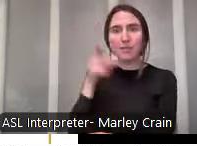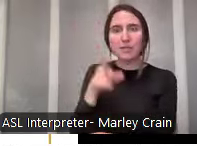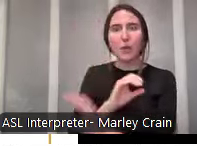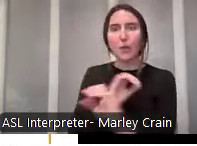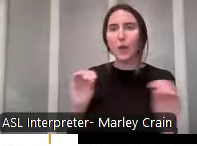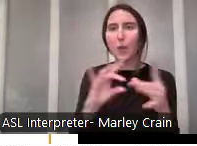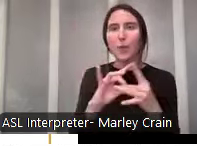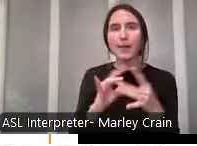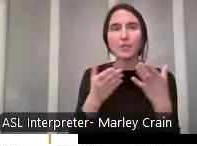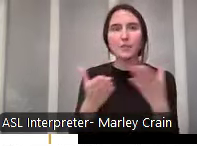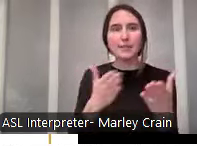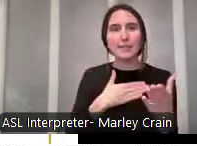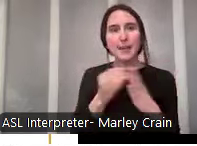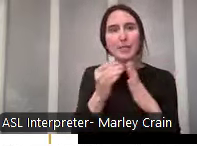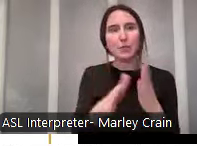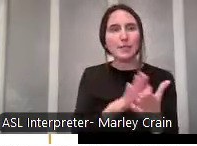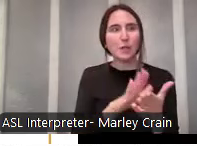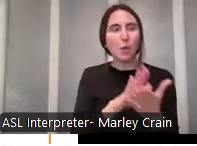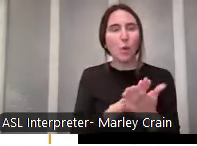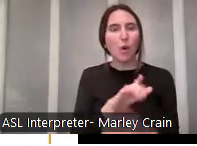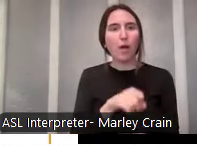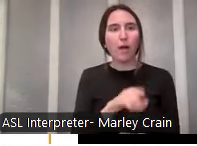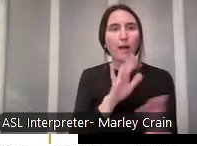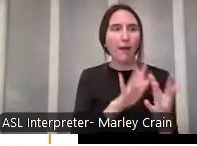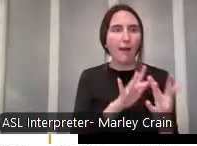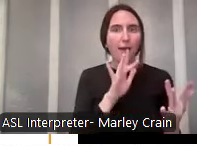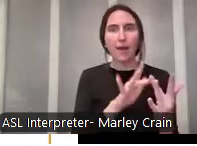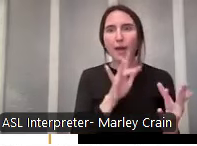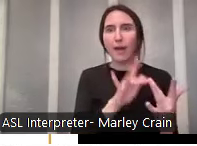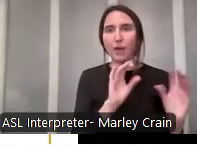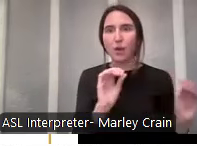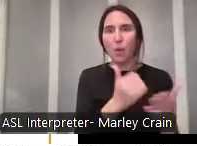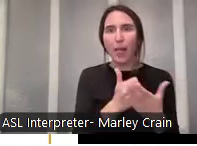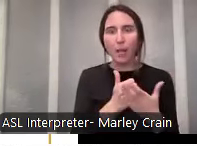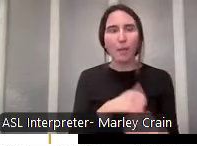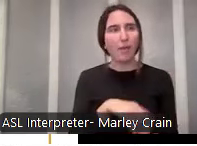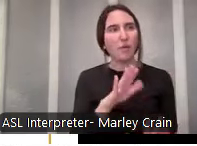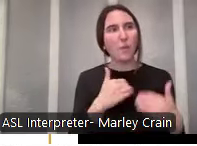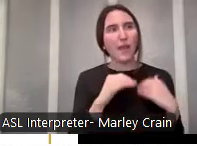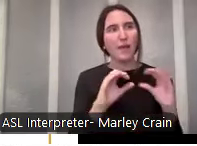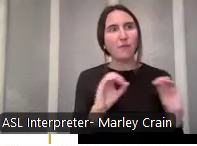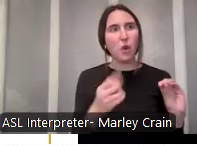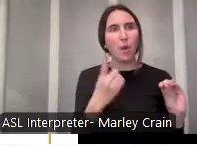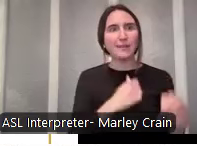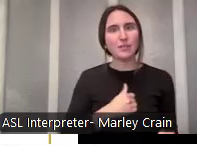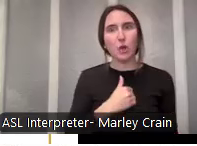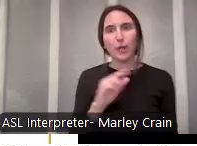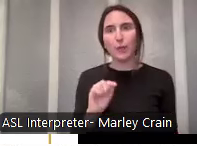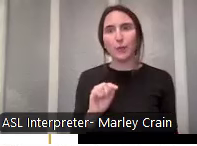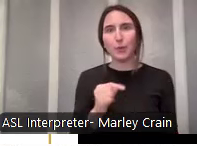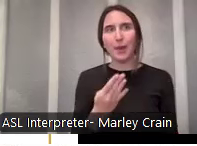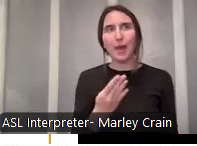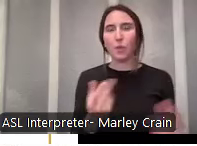child's school and they're telling you, absolutely, we don't have anybody, too bad, you're on a wait list. Sorry. You